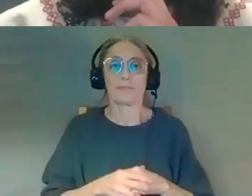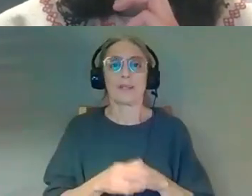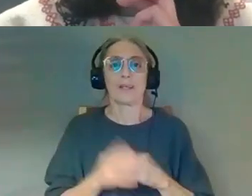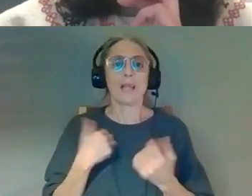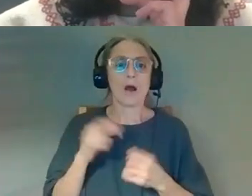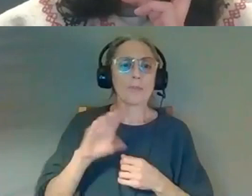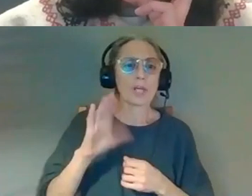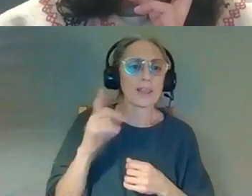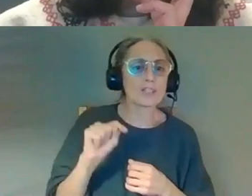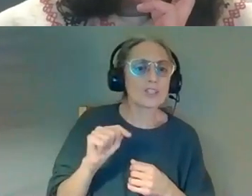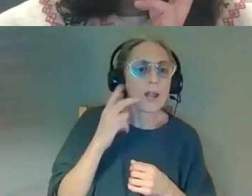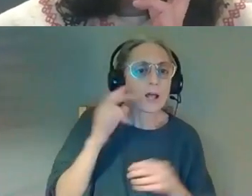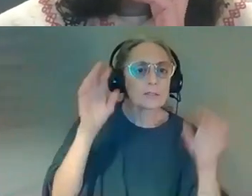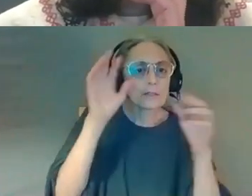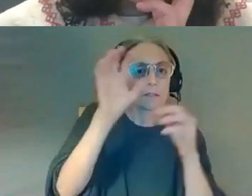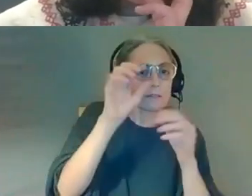think that,